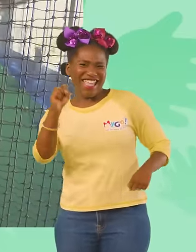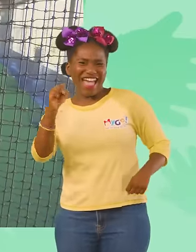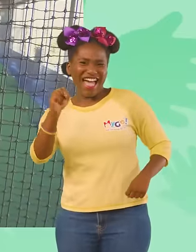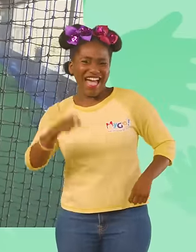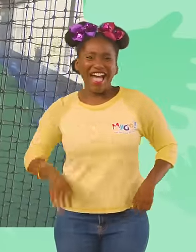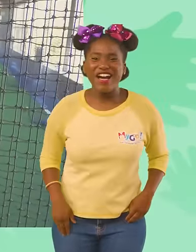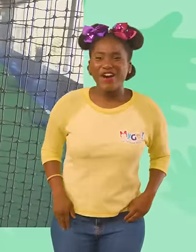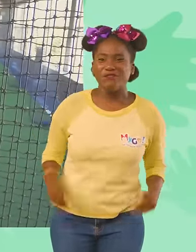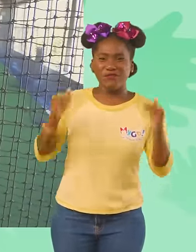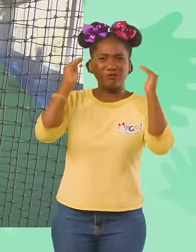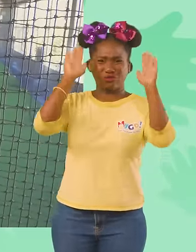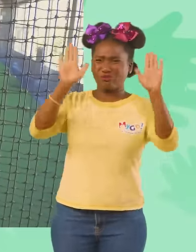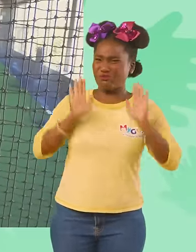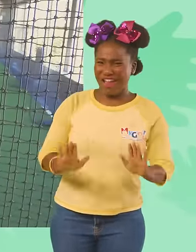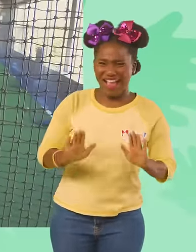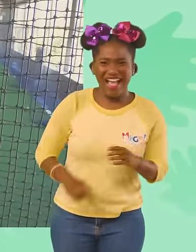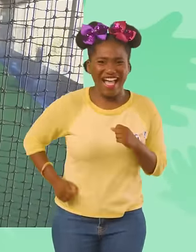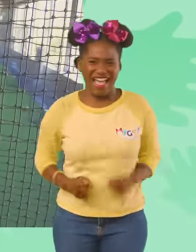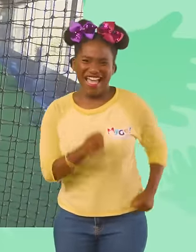Yeah! I really got a hold of that one!